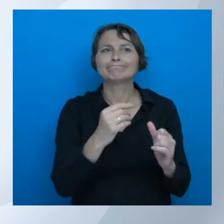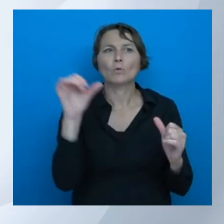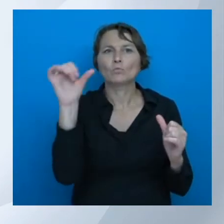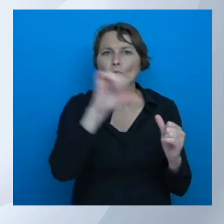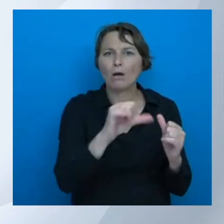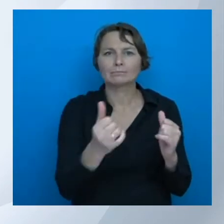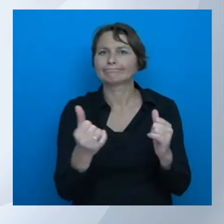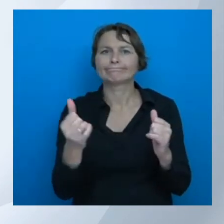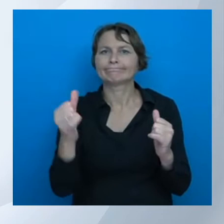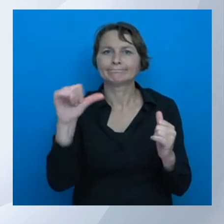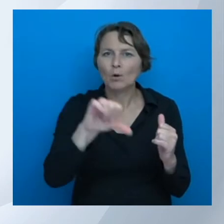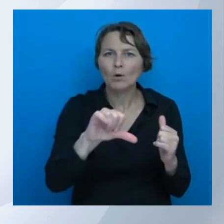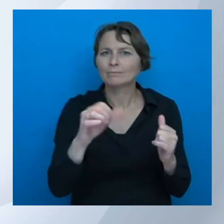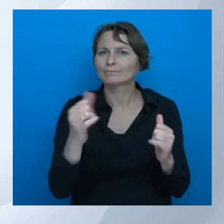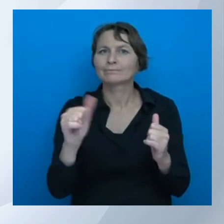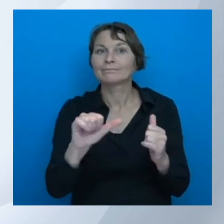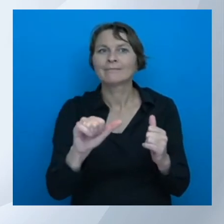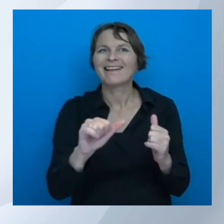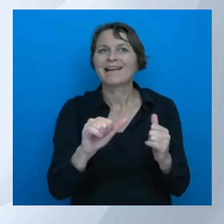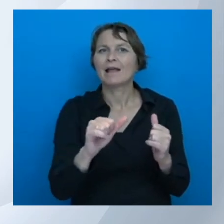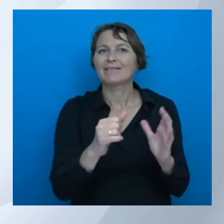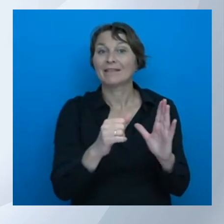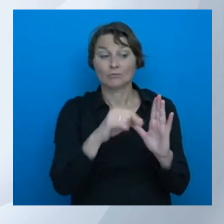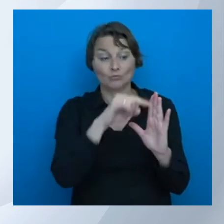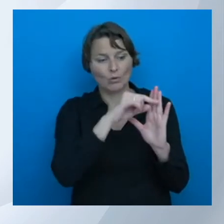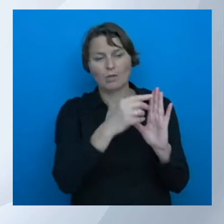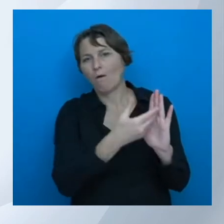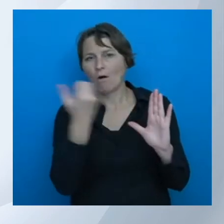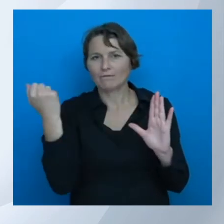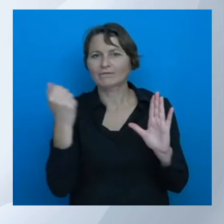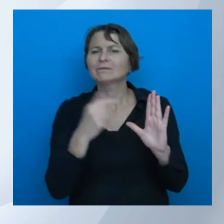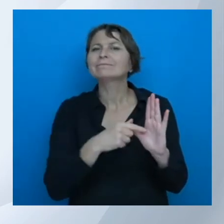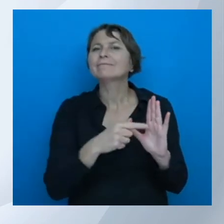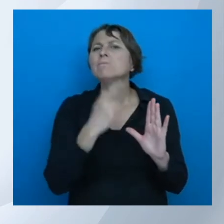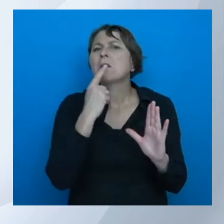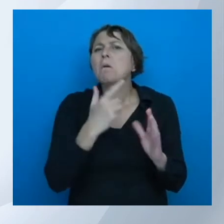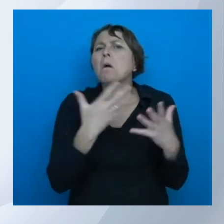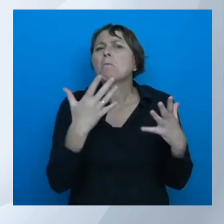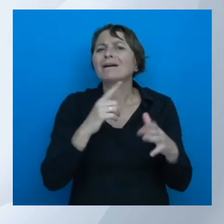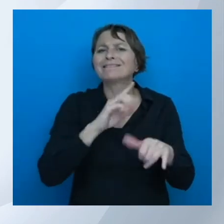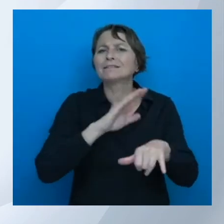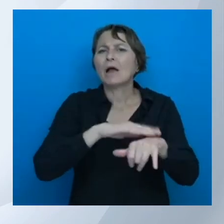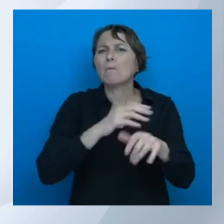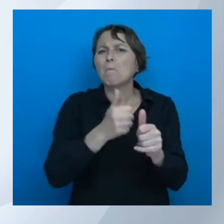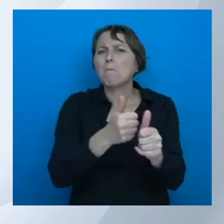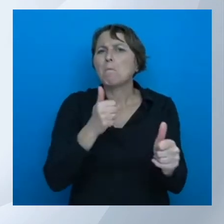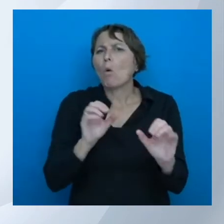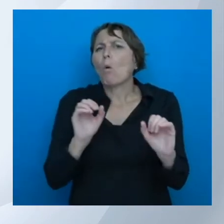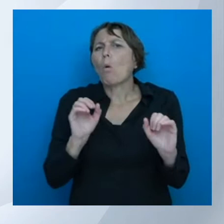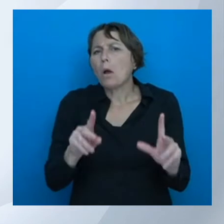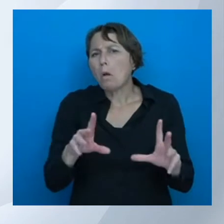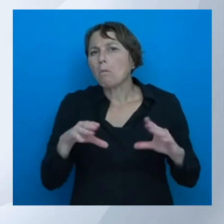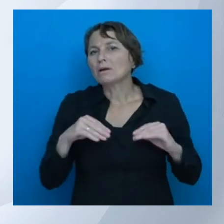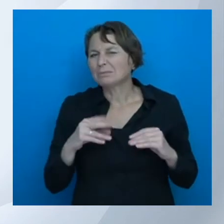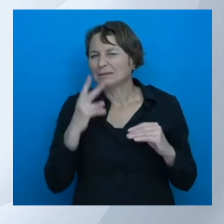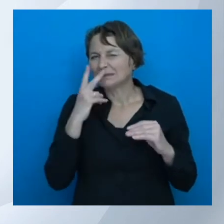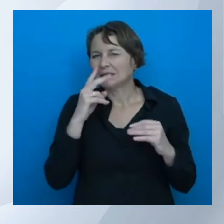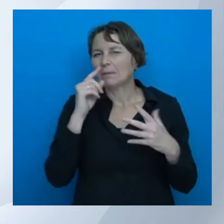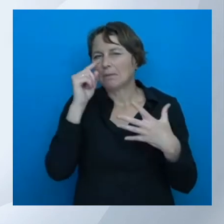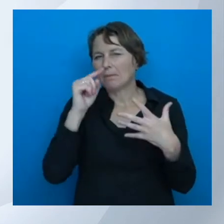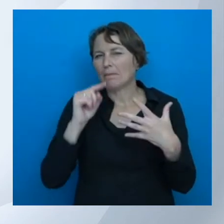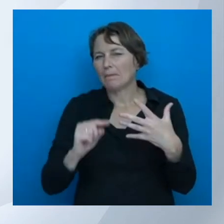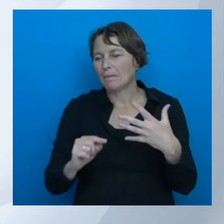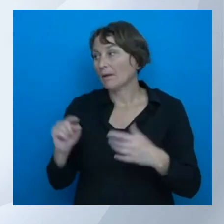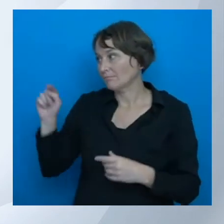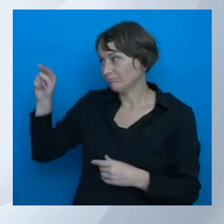automatically. What kind of latency is an acceptable level? I've vaguely left this as the defaults. You'll see for